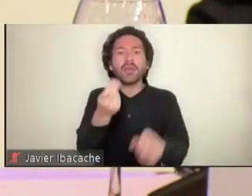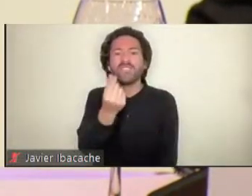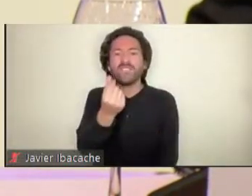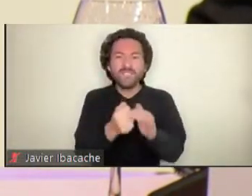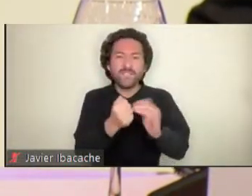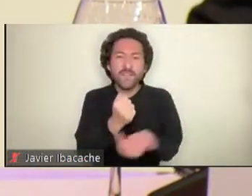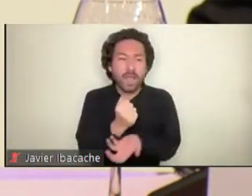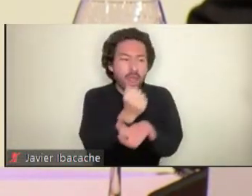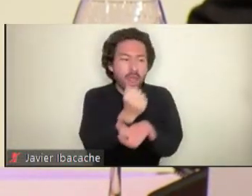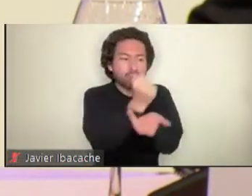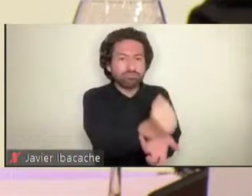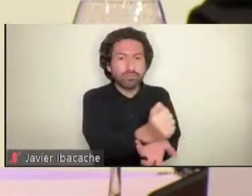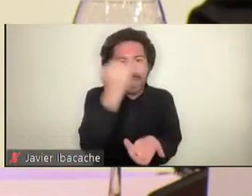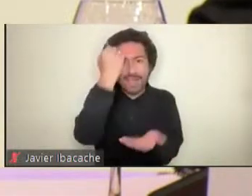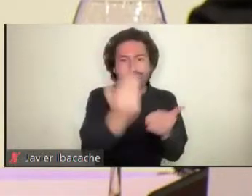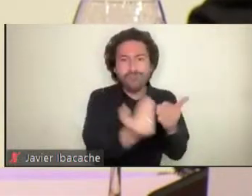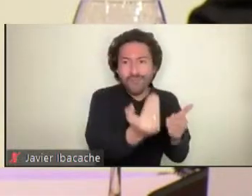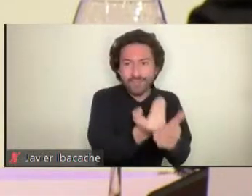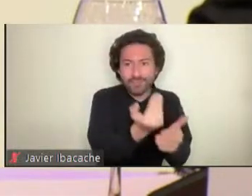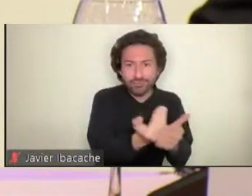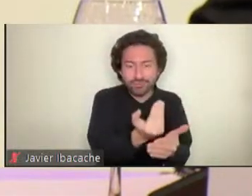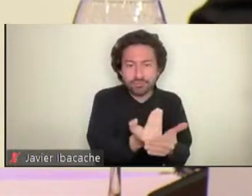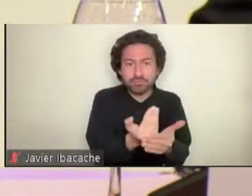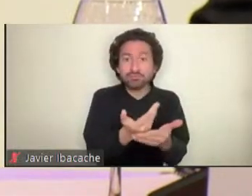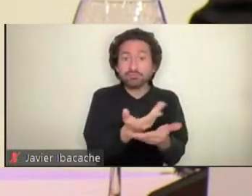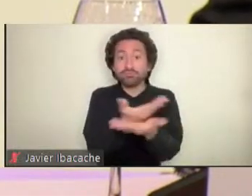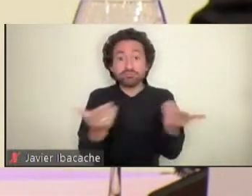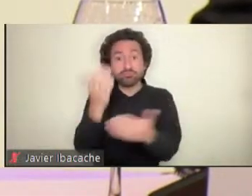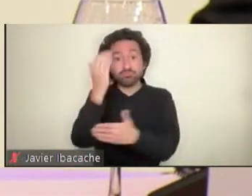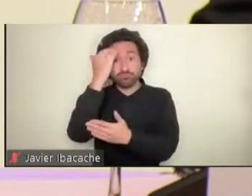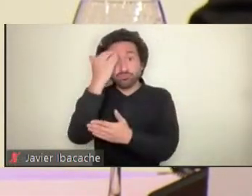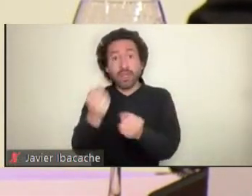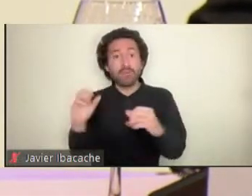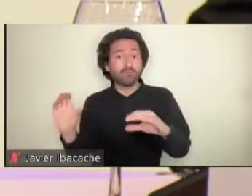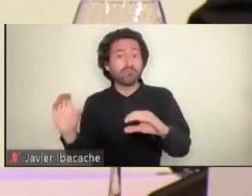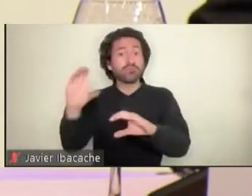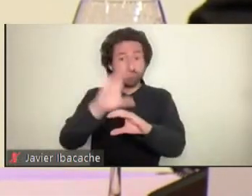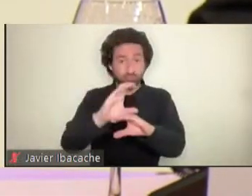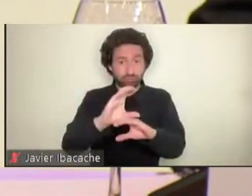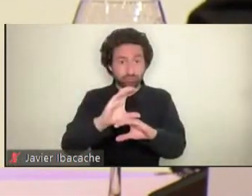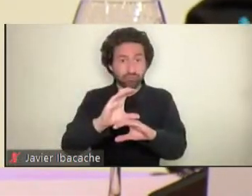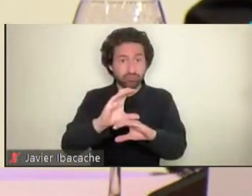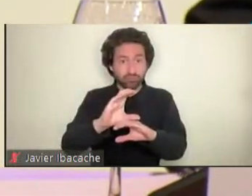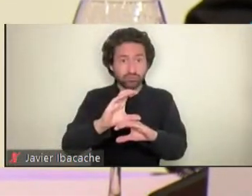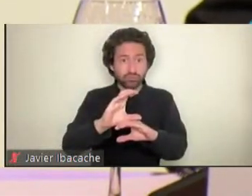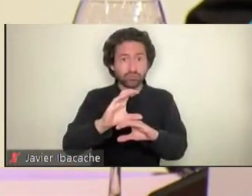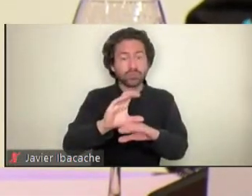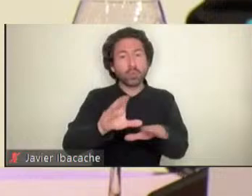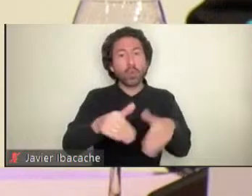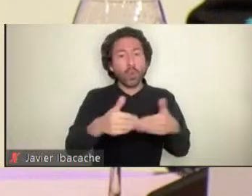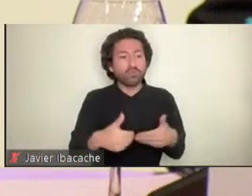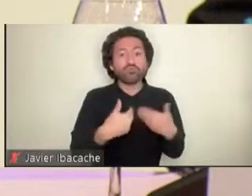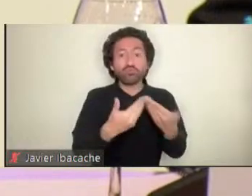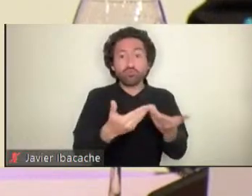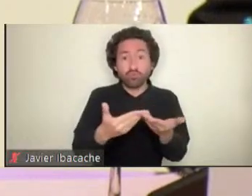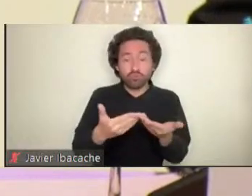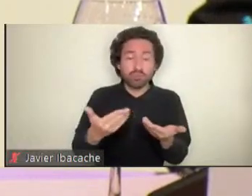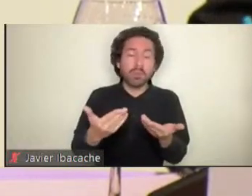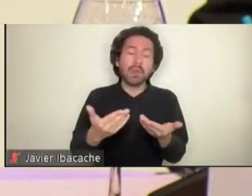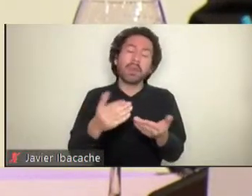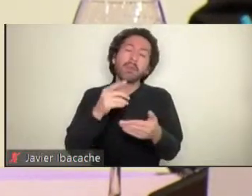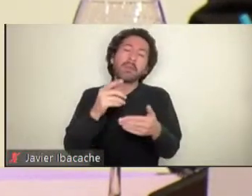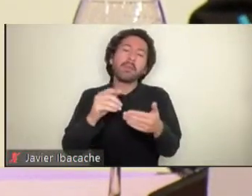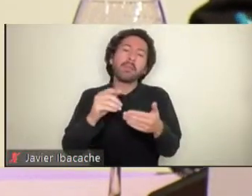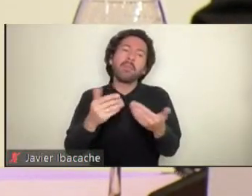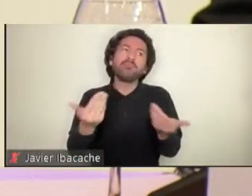Dominican Republic, and that is the funding. Many times, much is done through